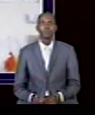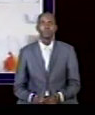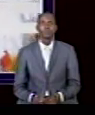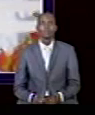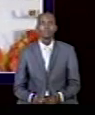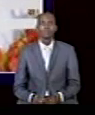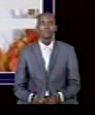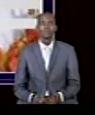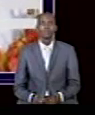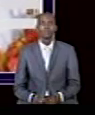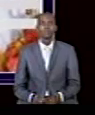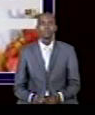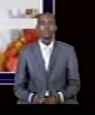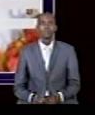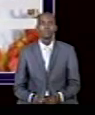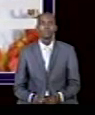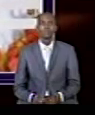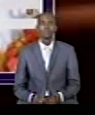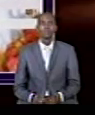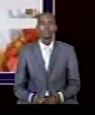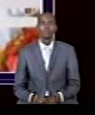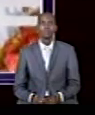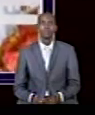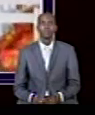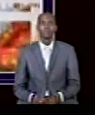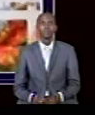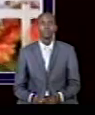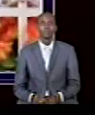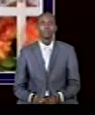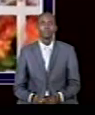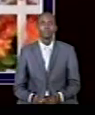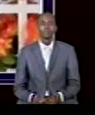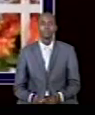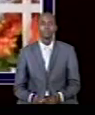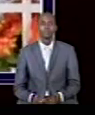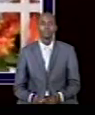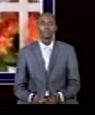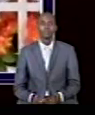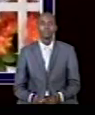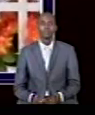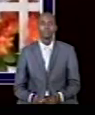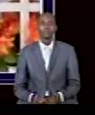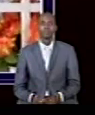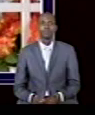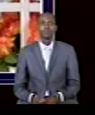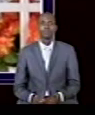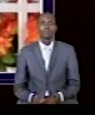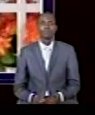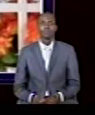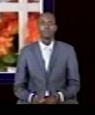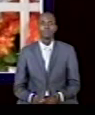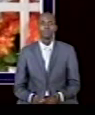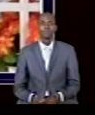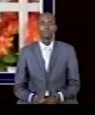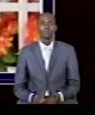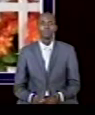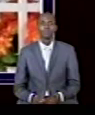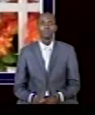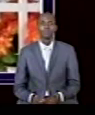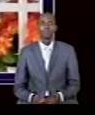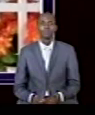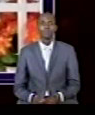nana. Ubiya ro mam biang mi leci leci moga free free pokok mi miba. Ubiya ro mam biang mi leci free free pokok mi kang kere mi